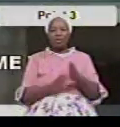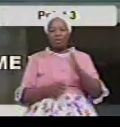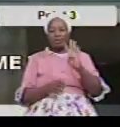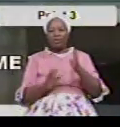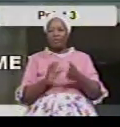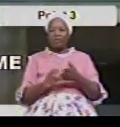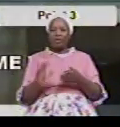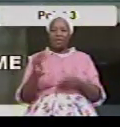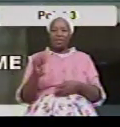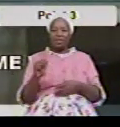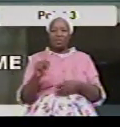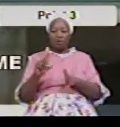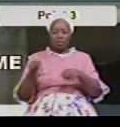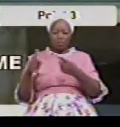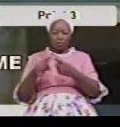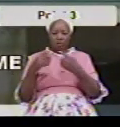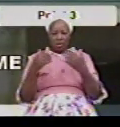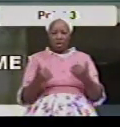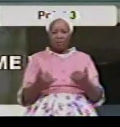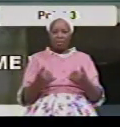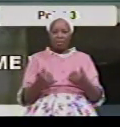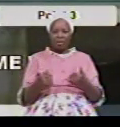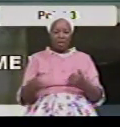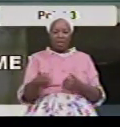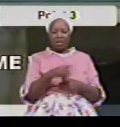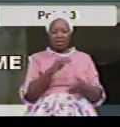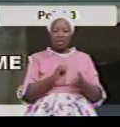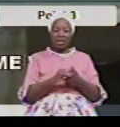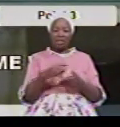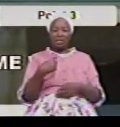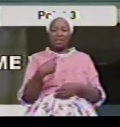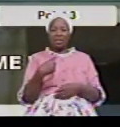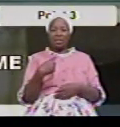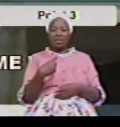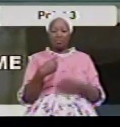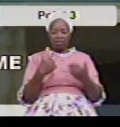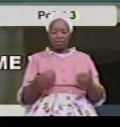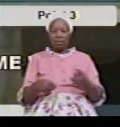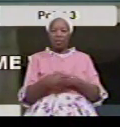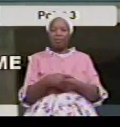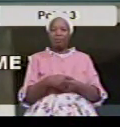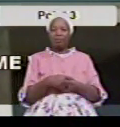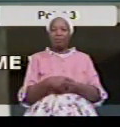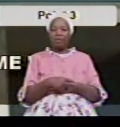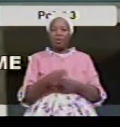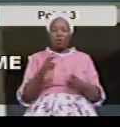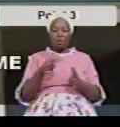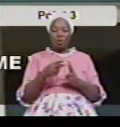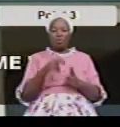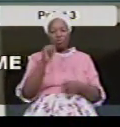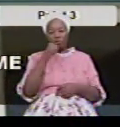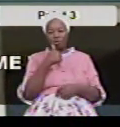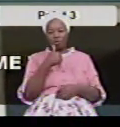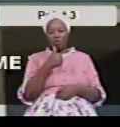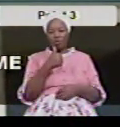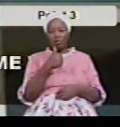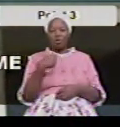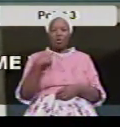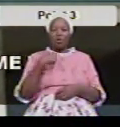Go to now, ye that say today or tomorrow, well, we'll